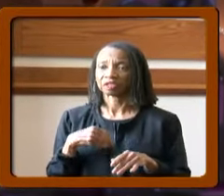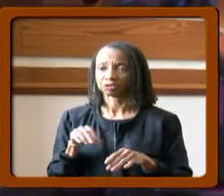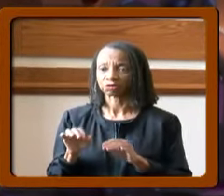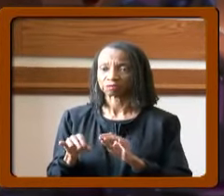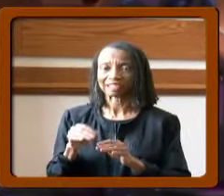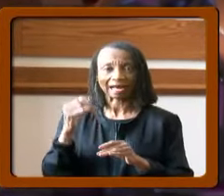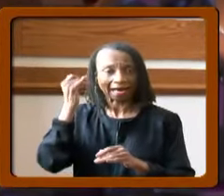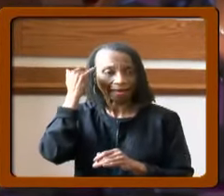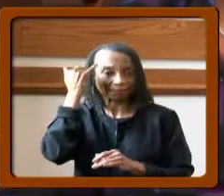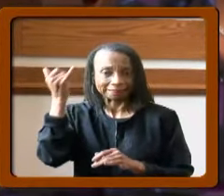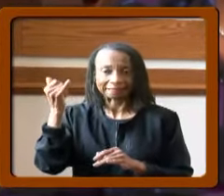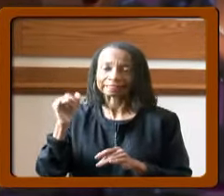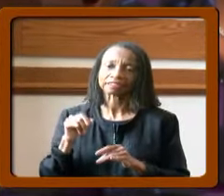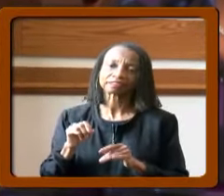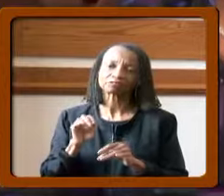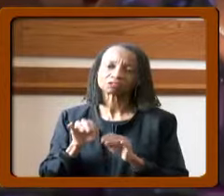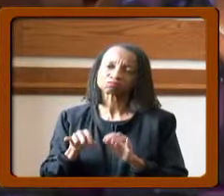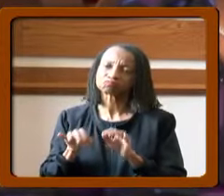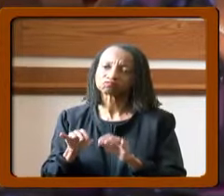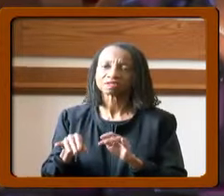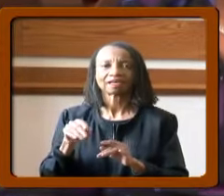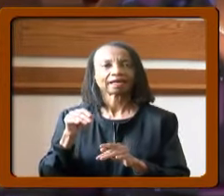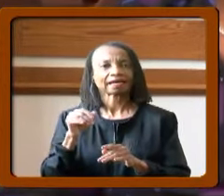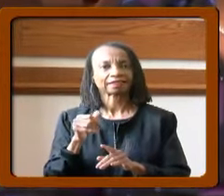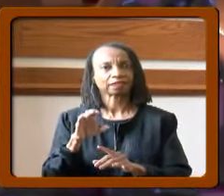generate words for you.